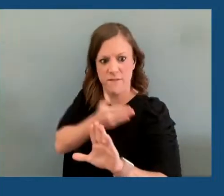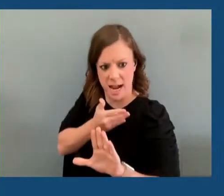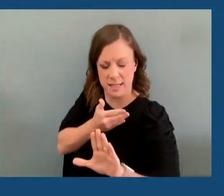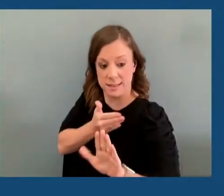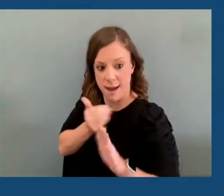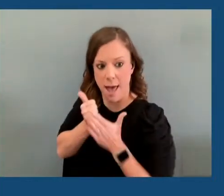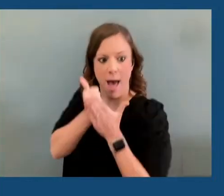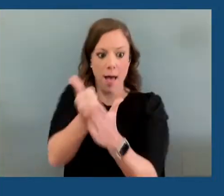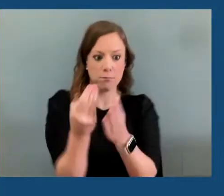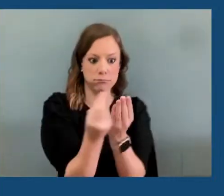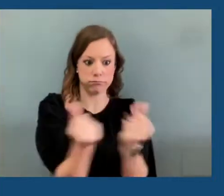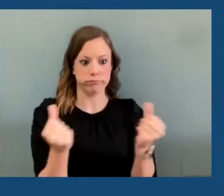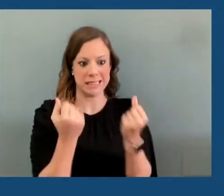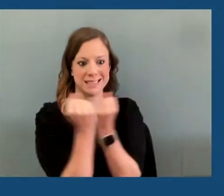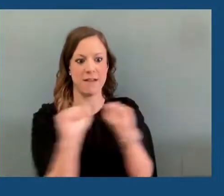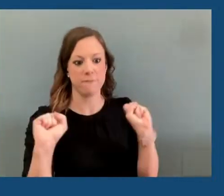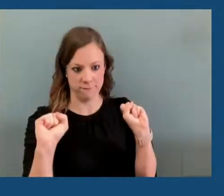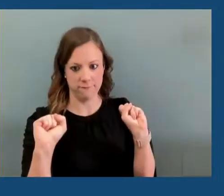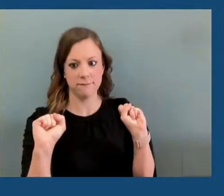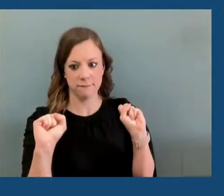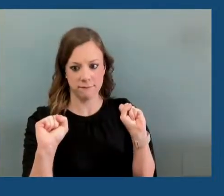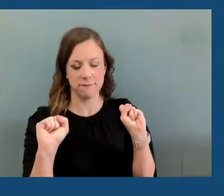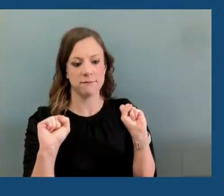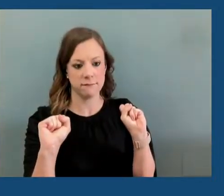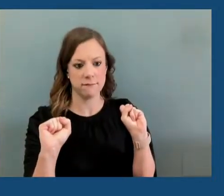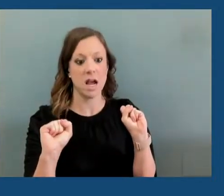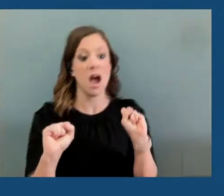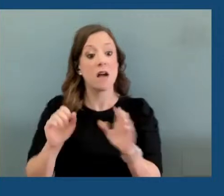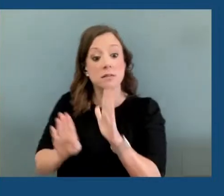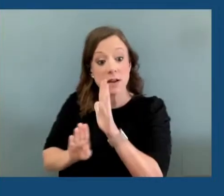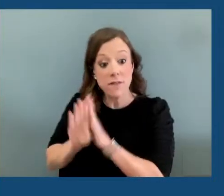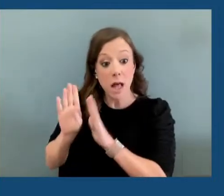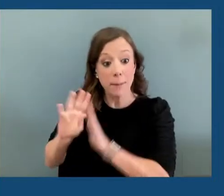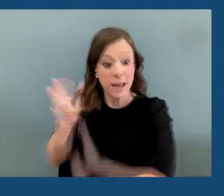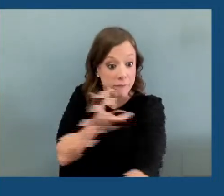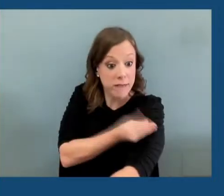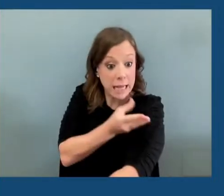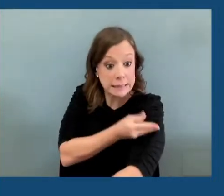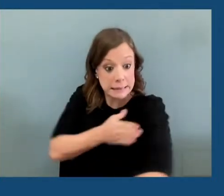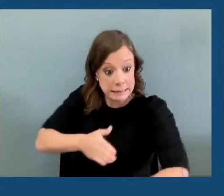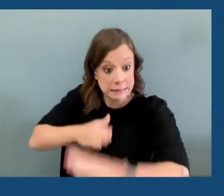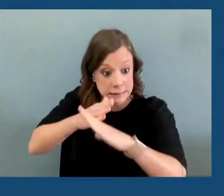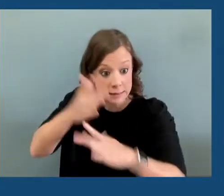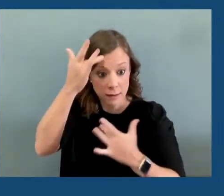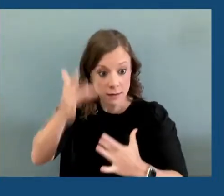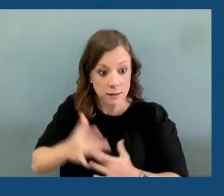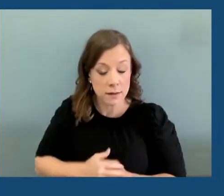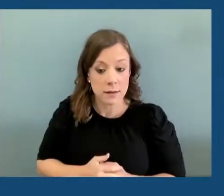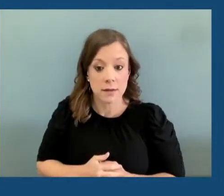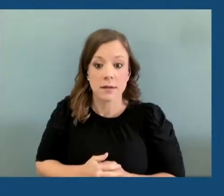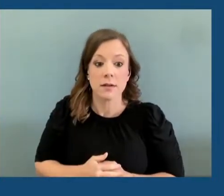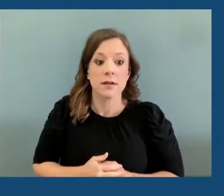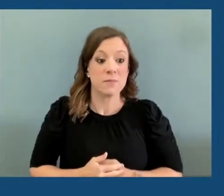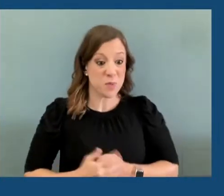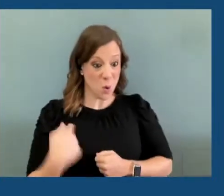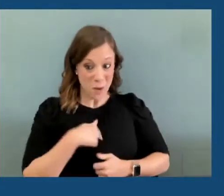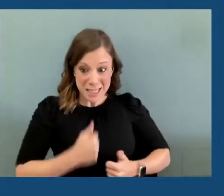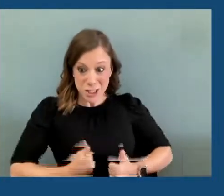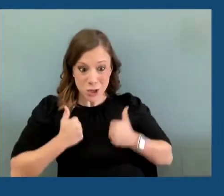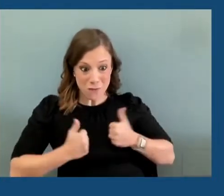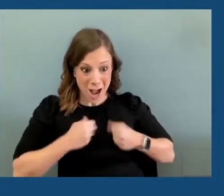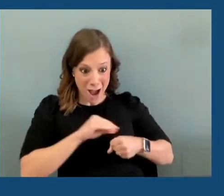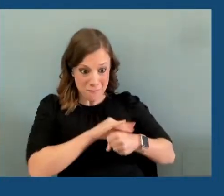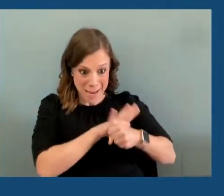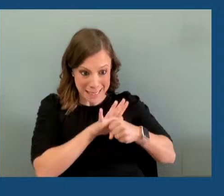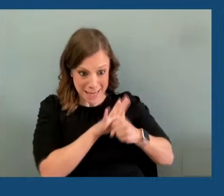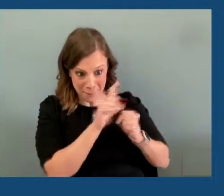lives as well. And developing vaccines. I mean, look how we survived the pandemic because of the rapid development of